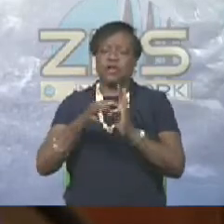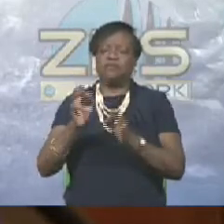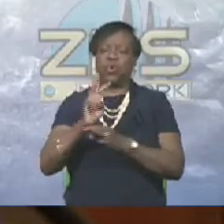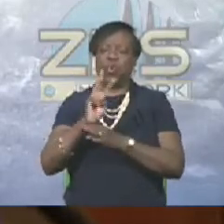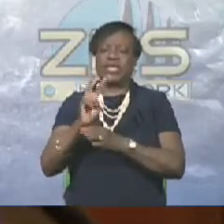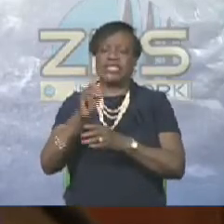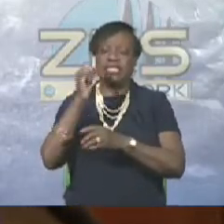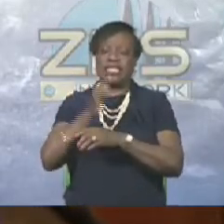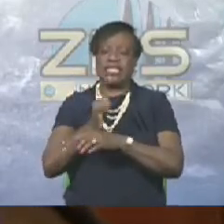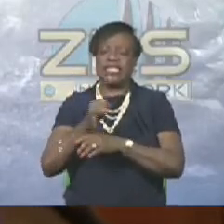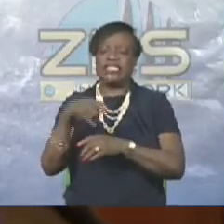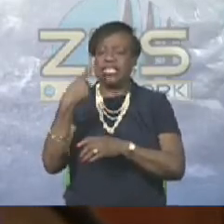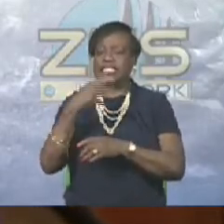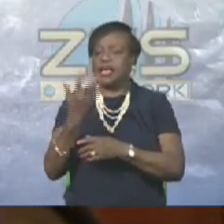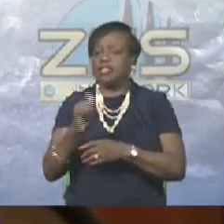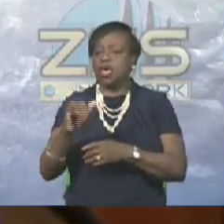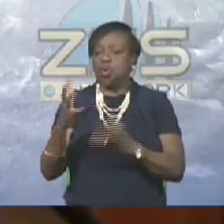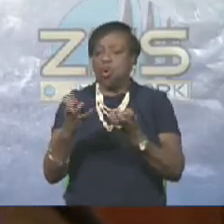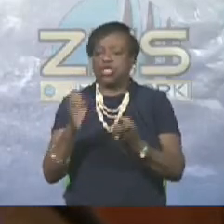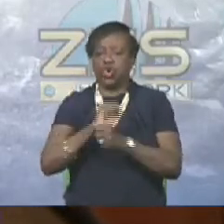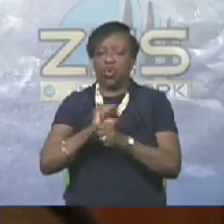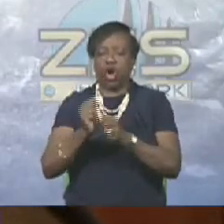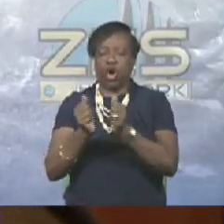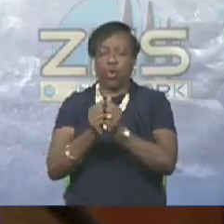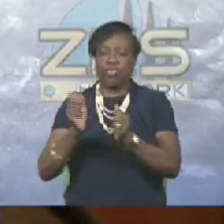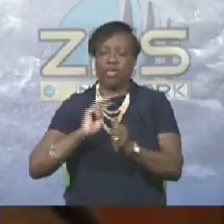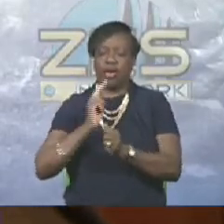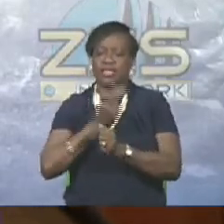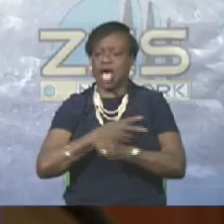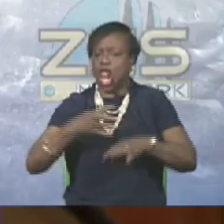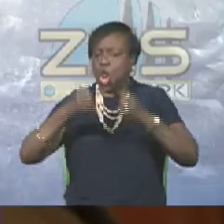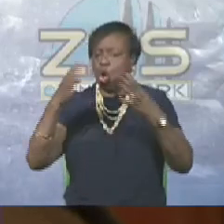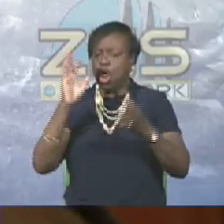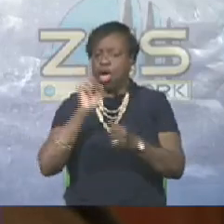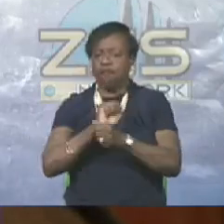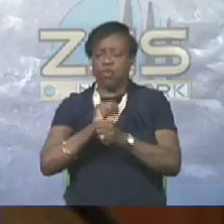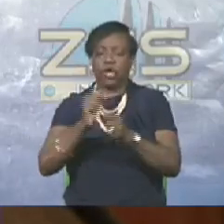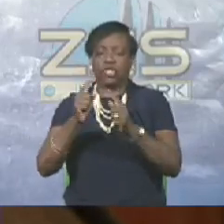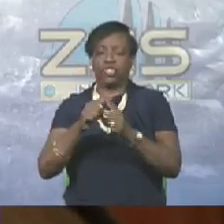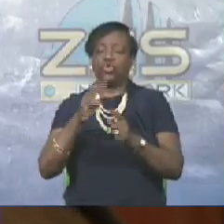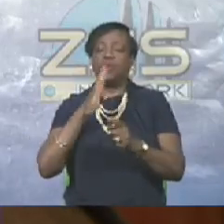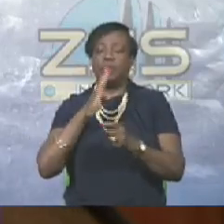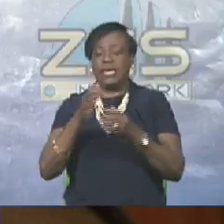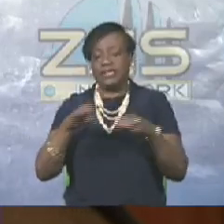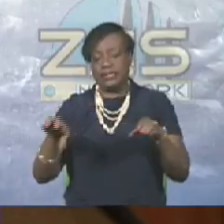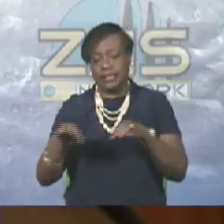of that kind of research. A lot of work going on, a lot of work more to be done. Clint Watson, ZNS Network News.